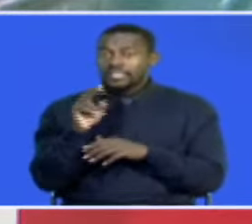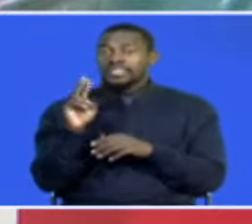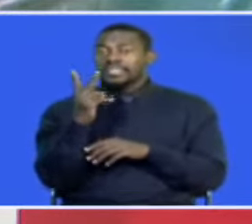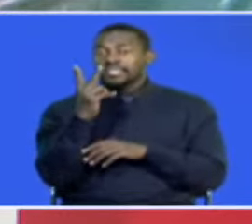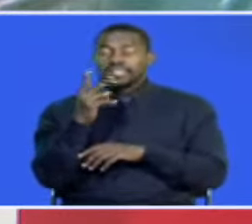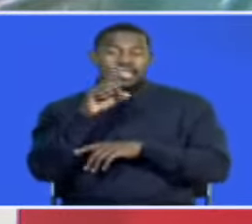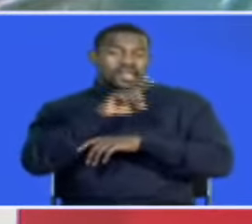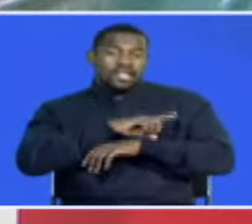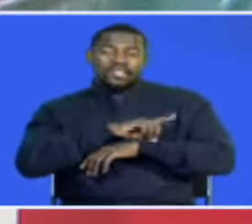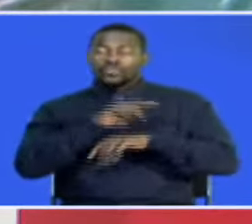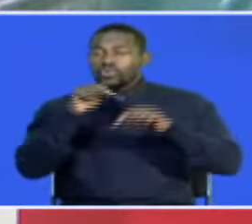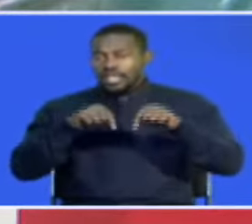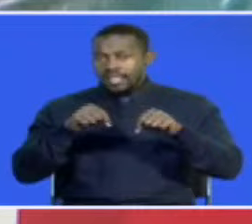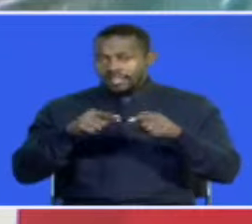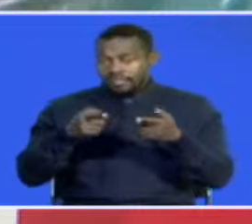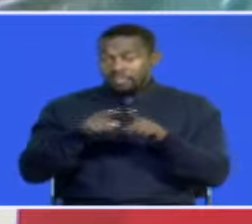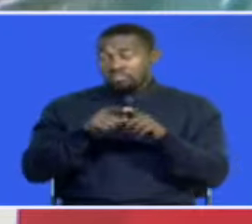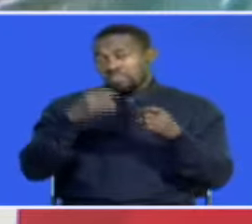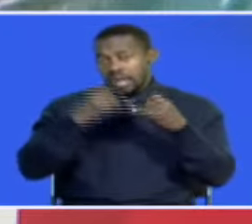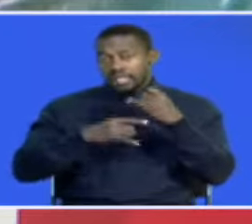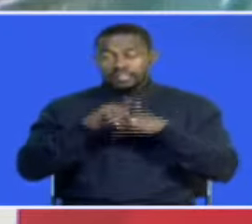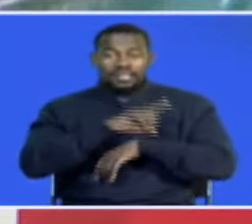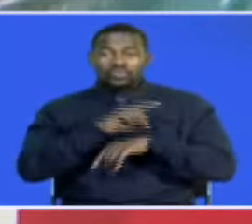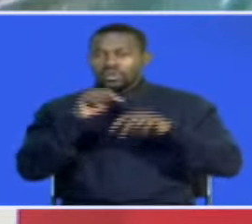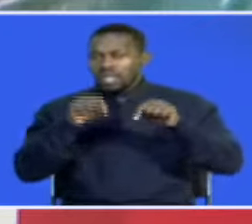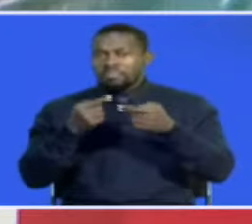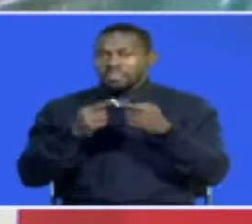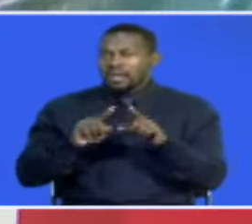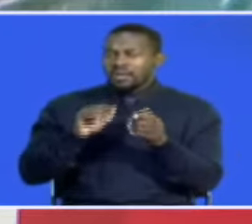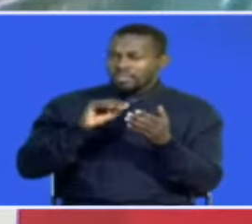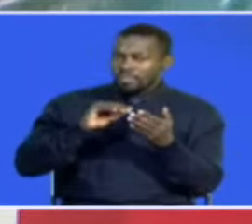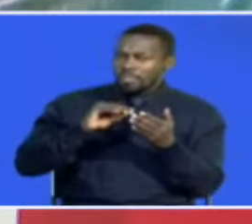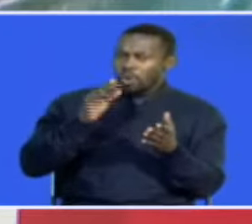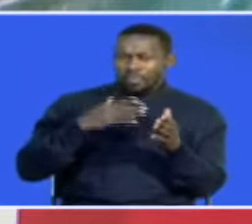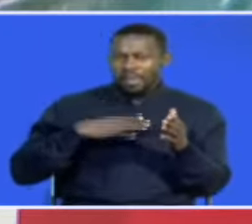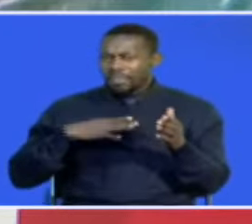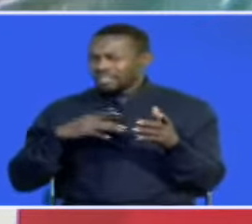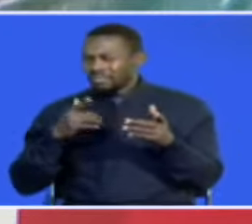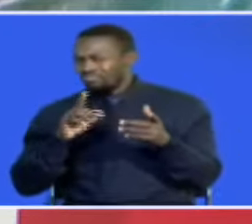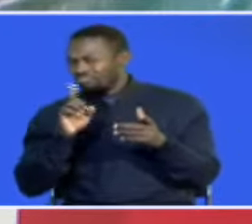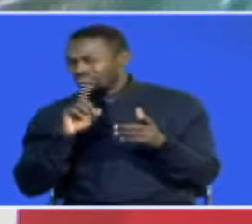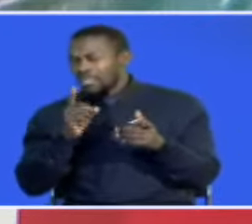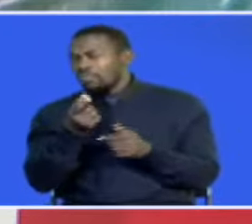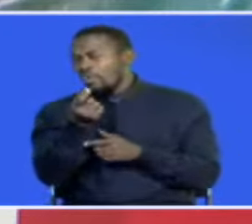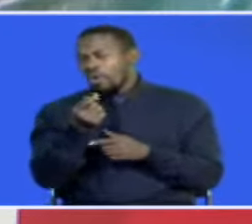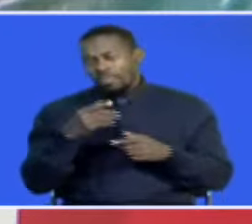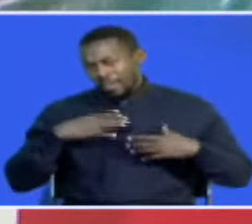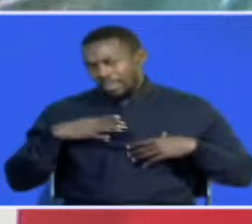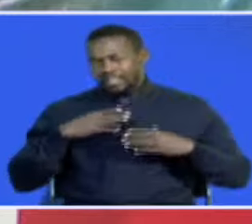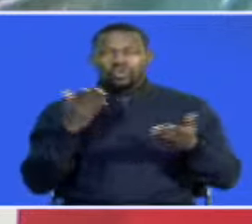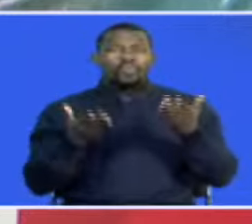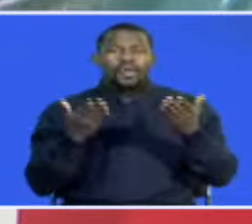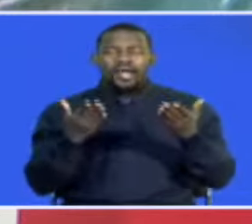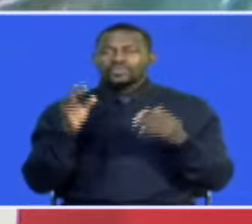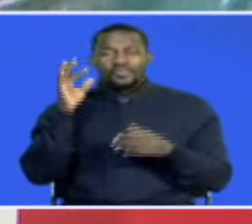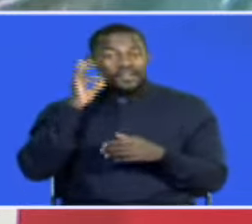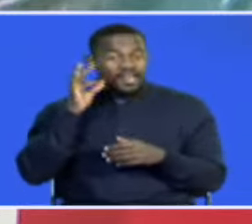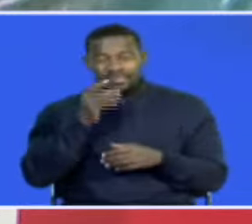second day and last day Saturday with less enthusiasm compared to Friday. A small number of Kenyans turned up in